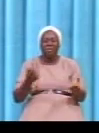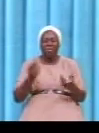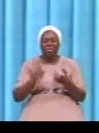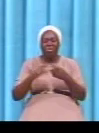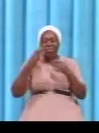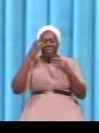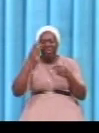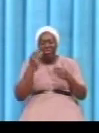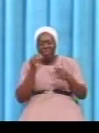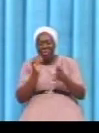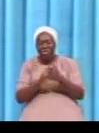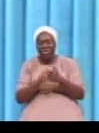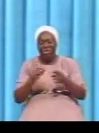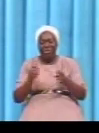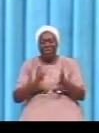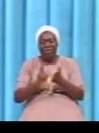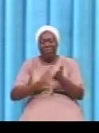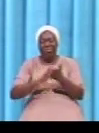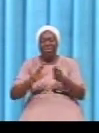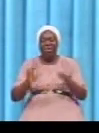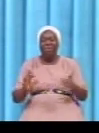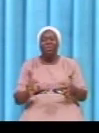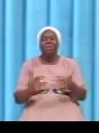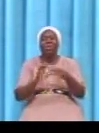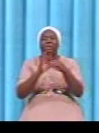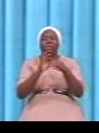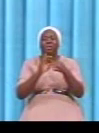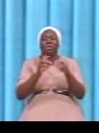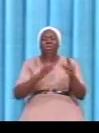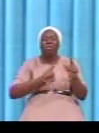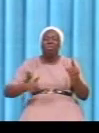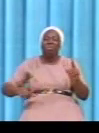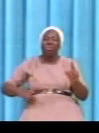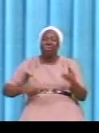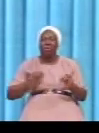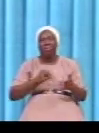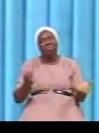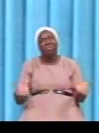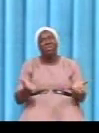that divine encounter. Lord, here am I.